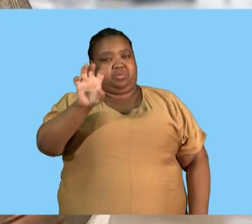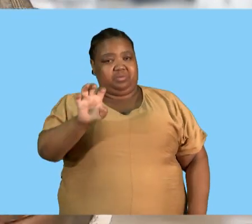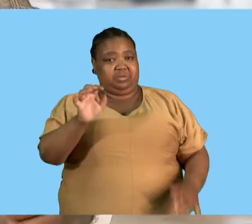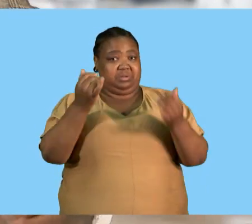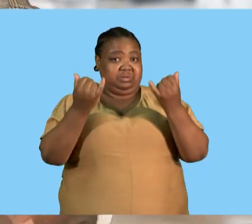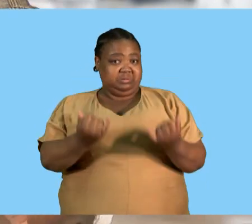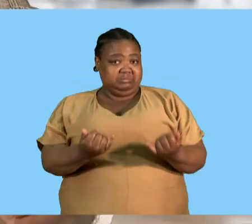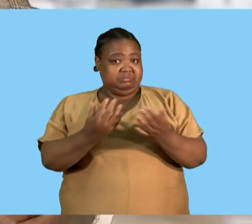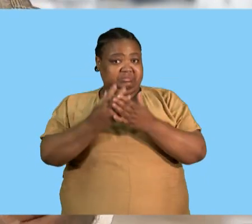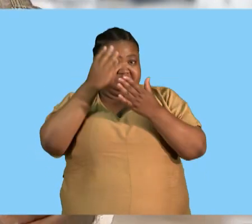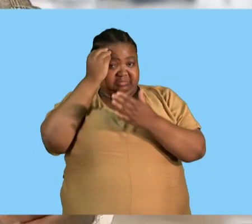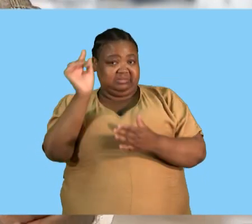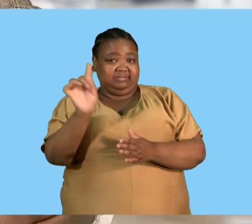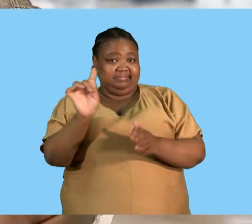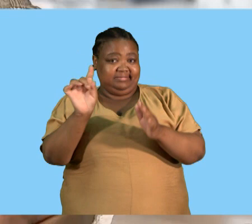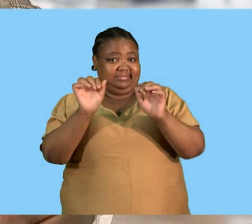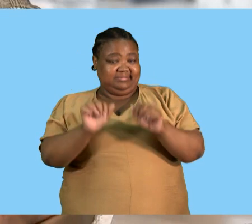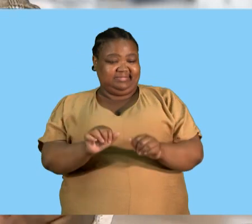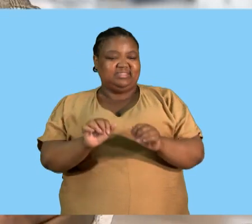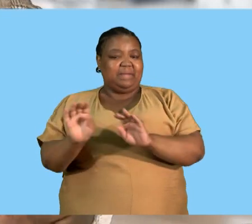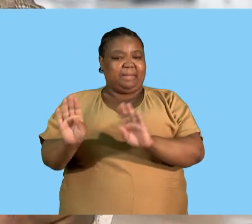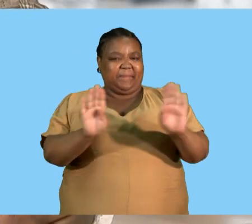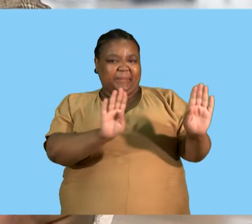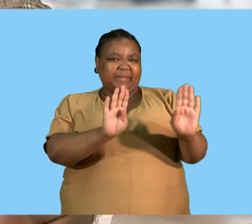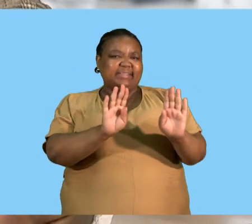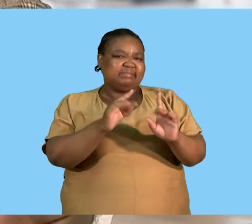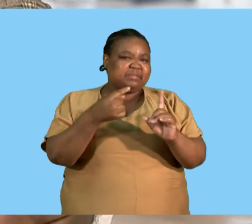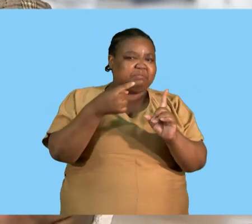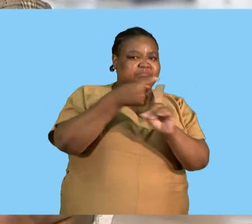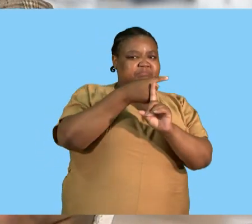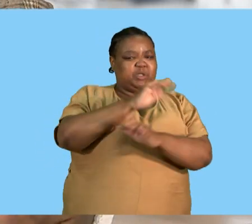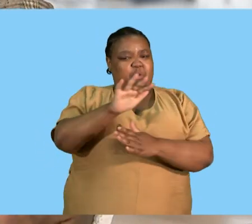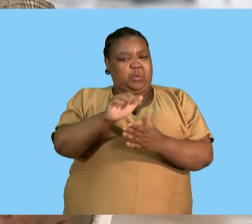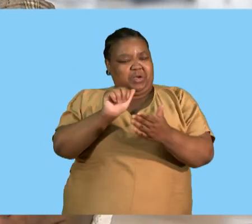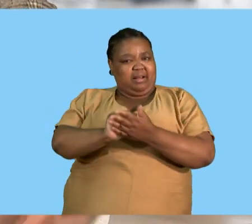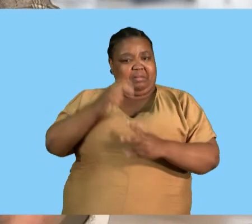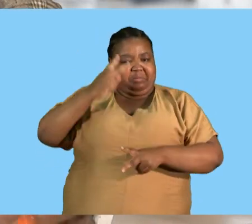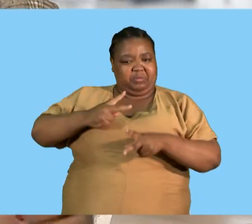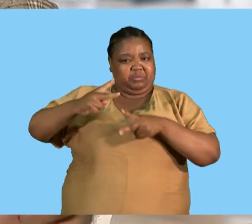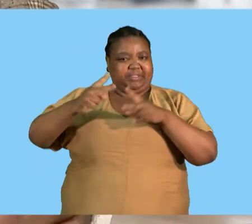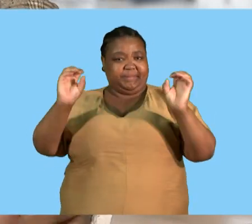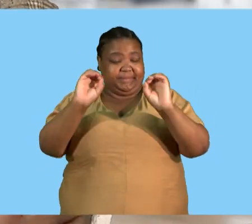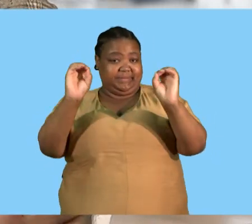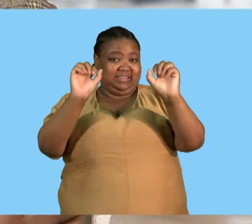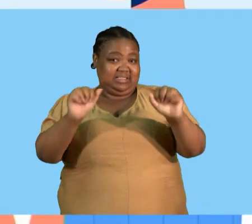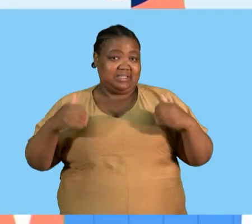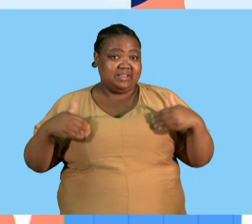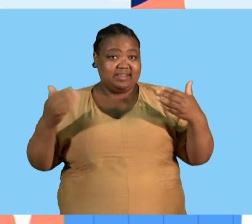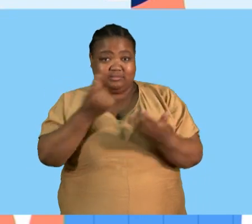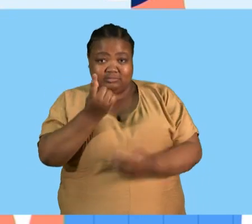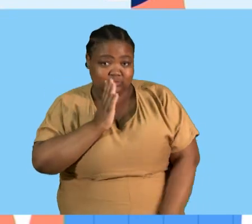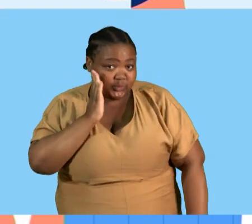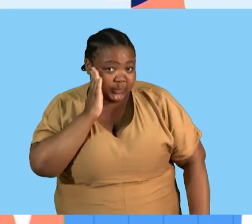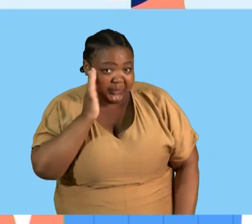called Unethical and Unprofessional Behavior. Right, we're going to start with our Did You Know? It says